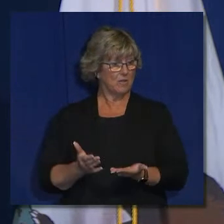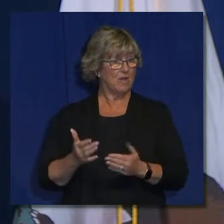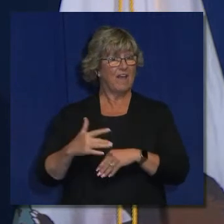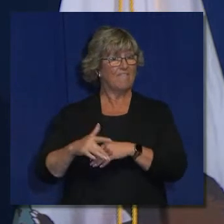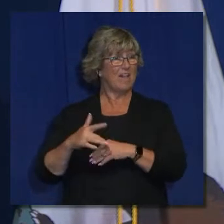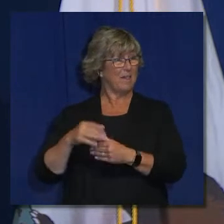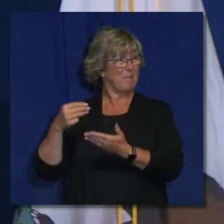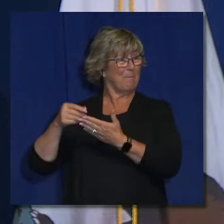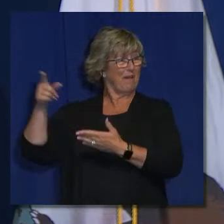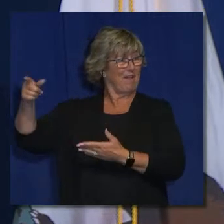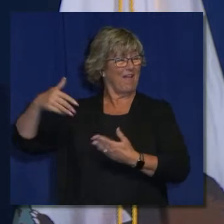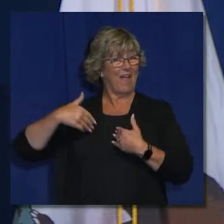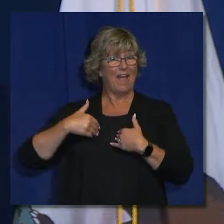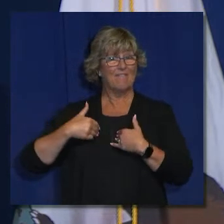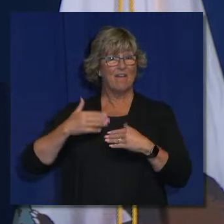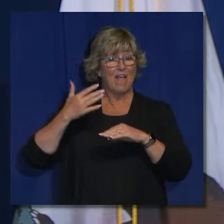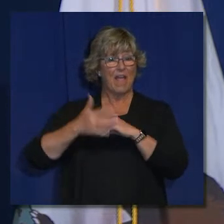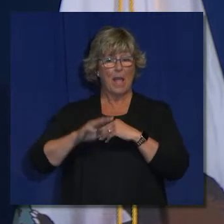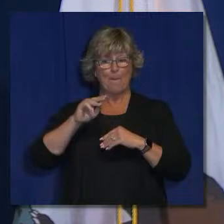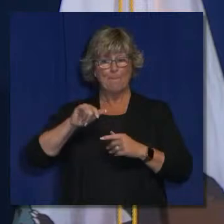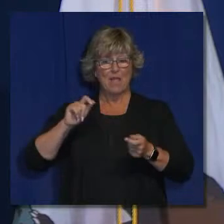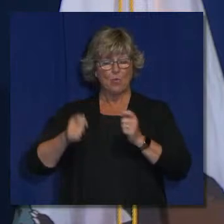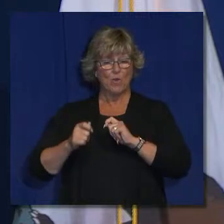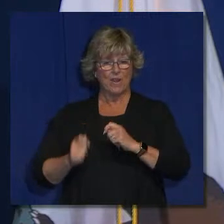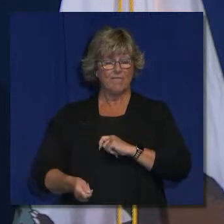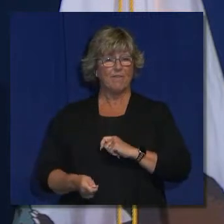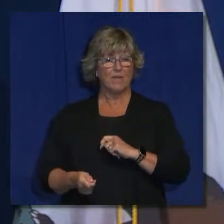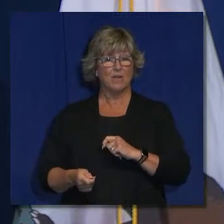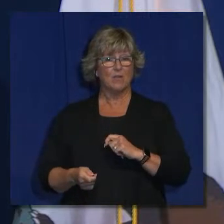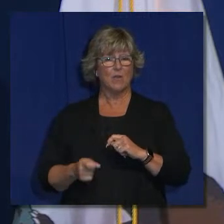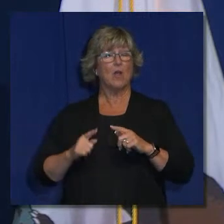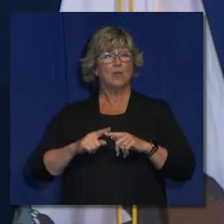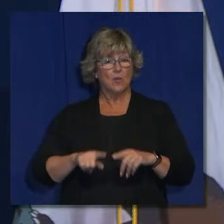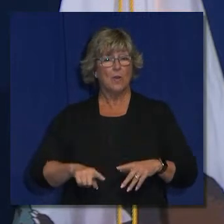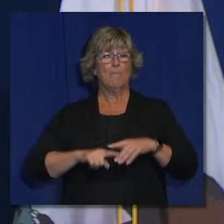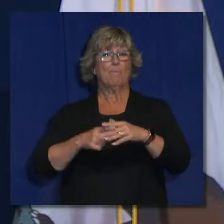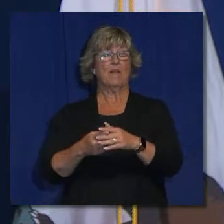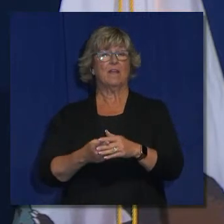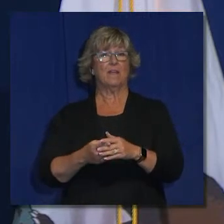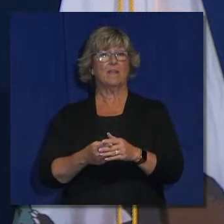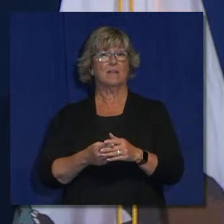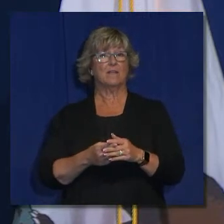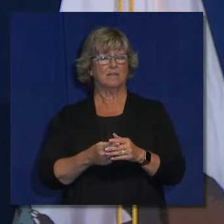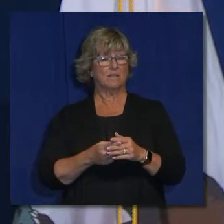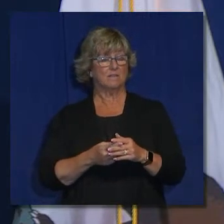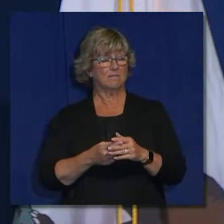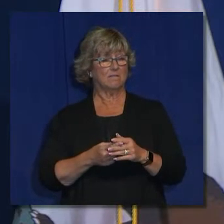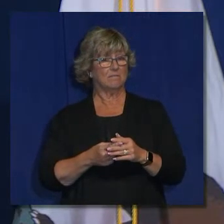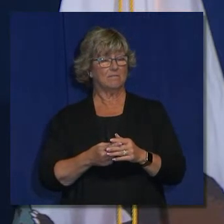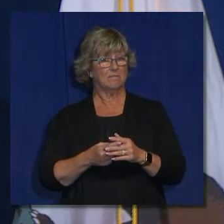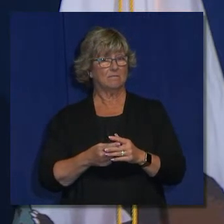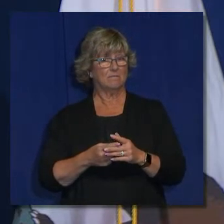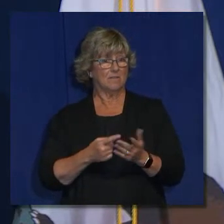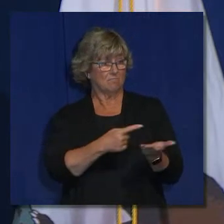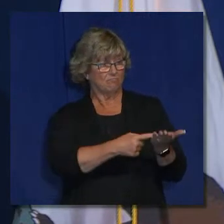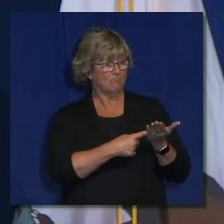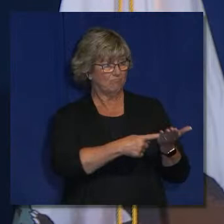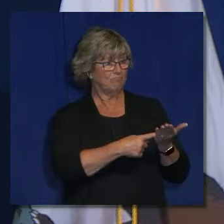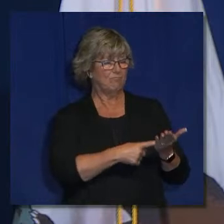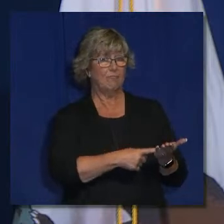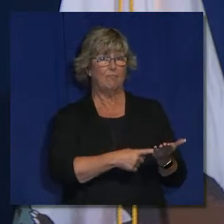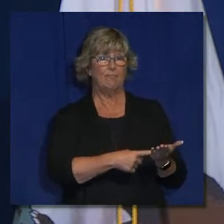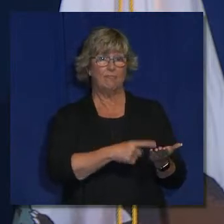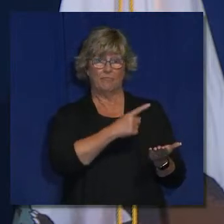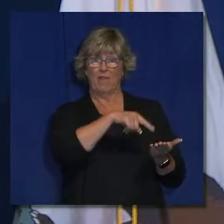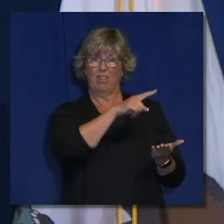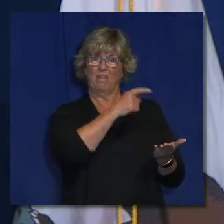of resources after the May revise in order to then begin anew those direct conversations. That was perfectly